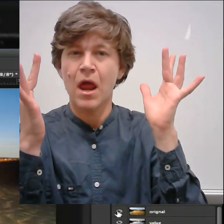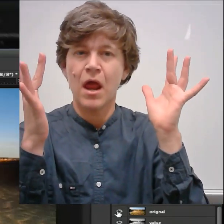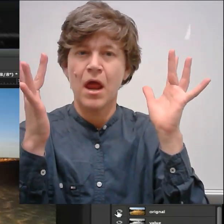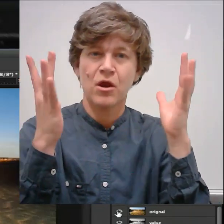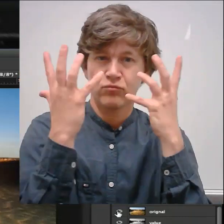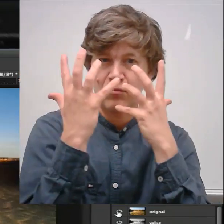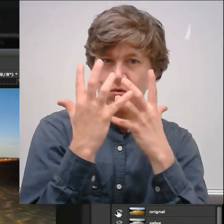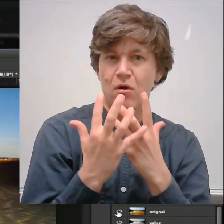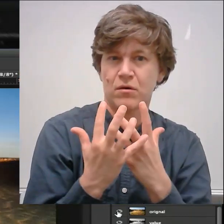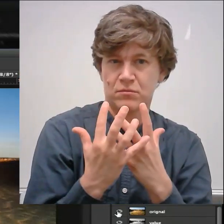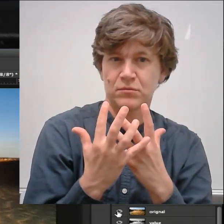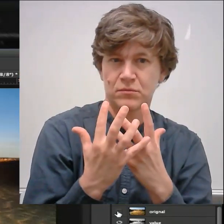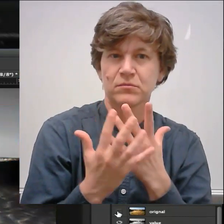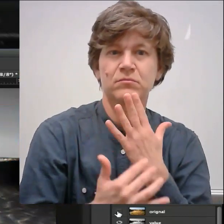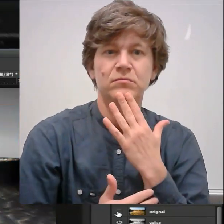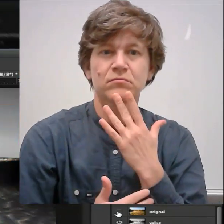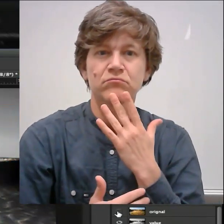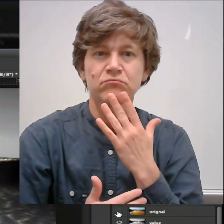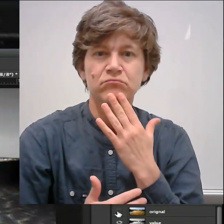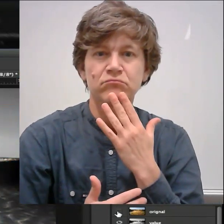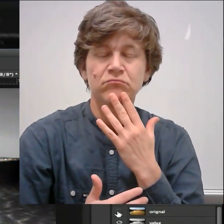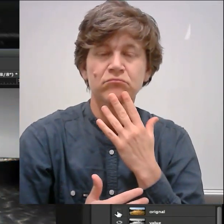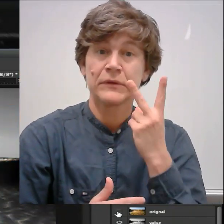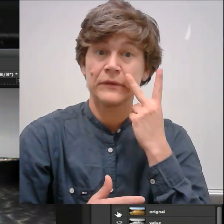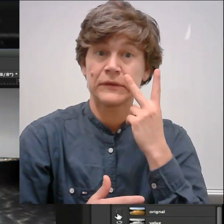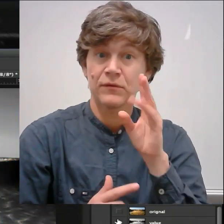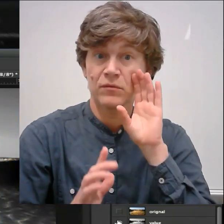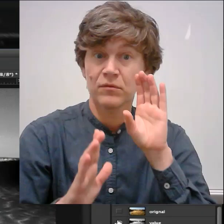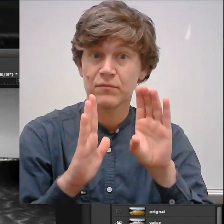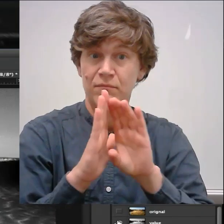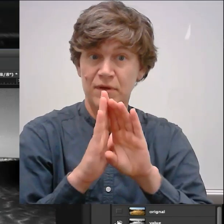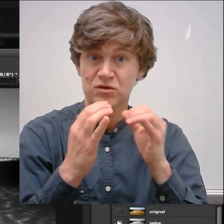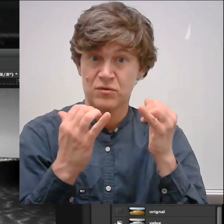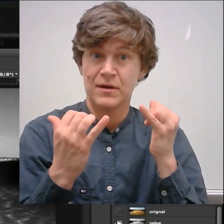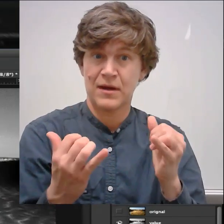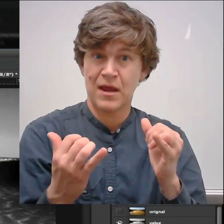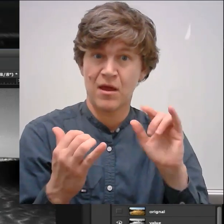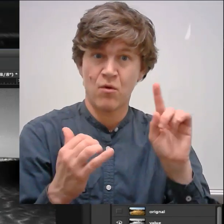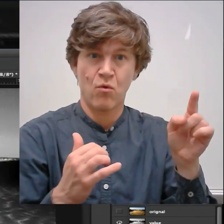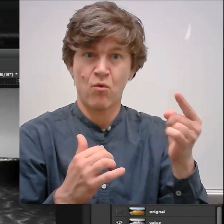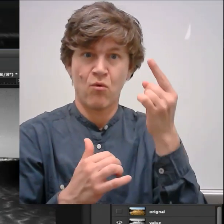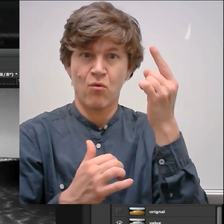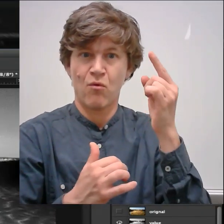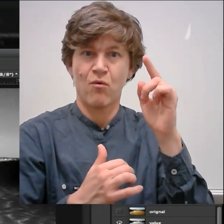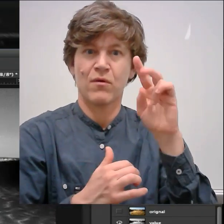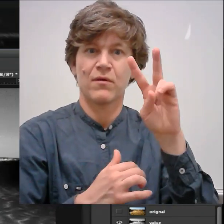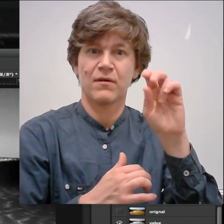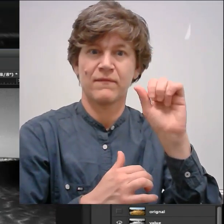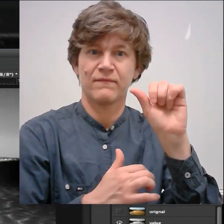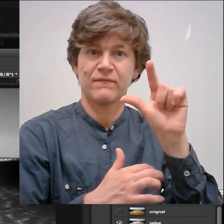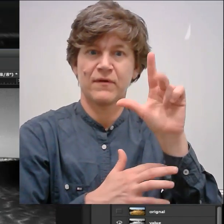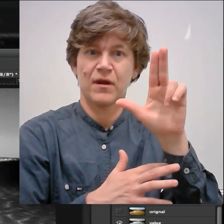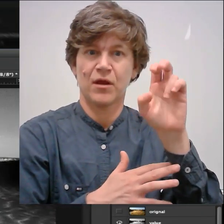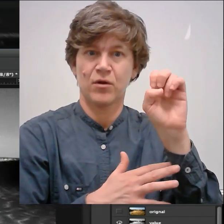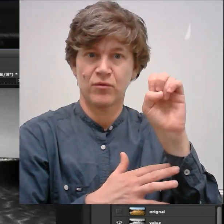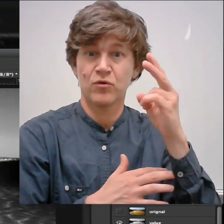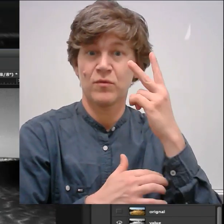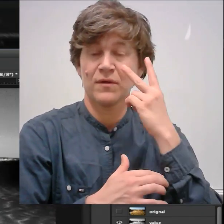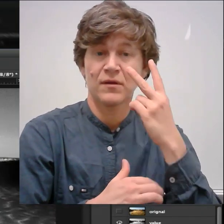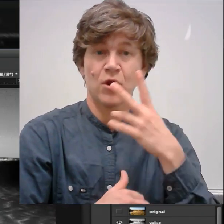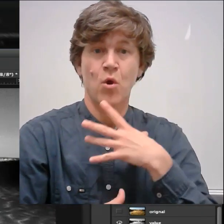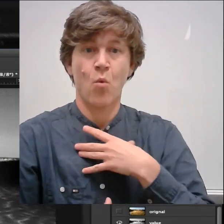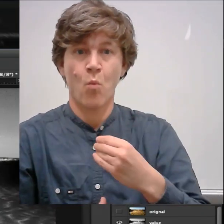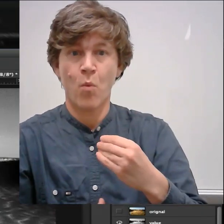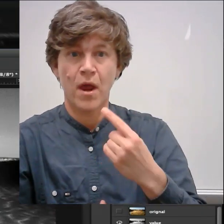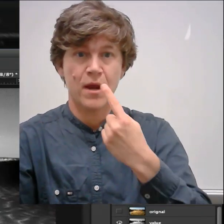If you see this image and then look at it in value only, you are seeing the contrast of white against